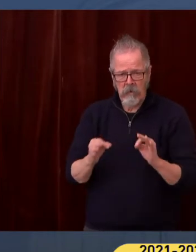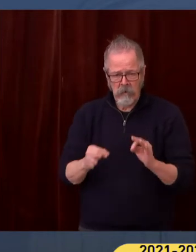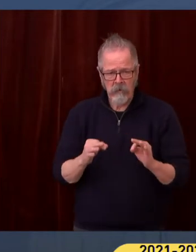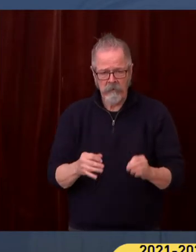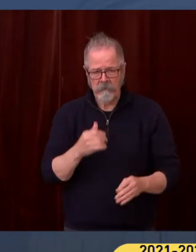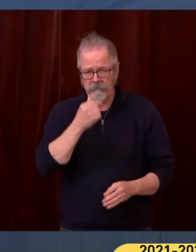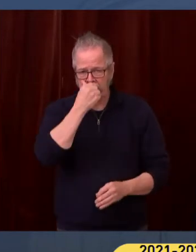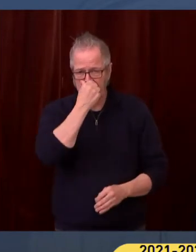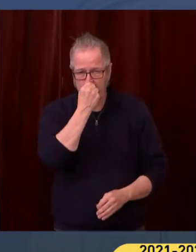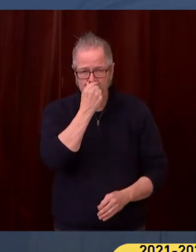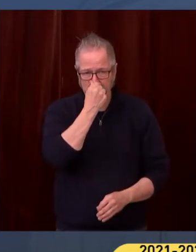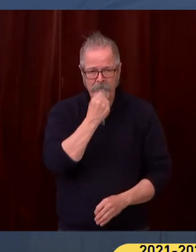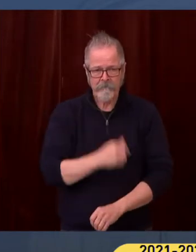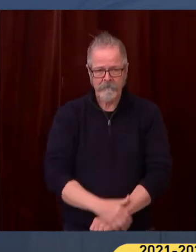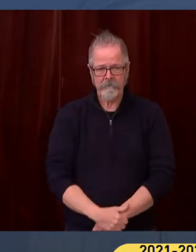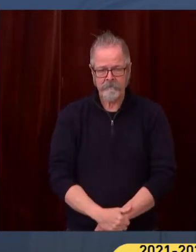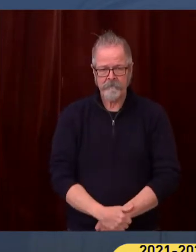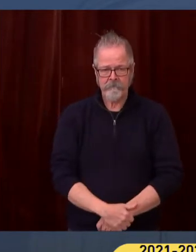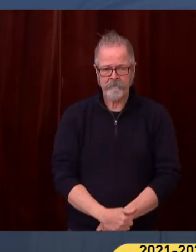Do you have any closing remarks?